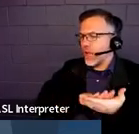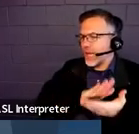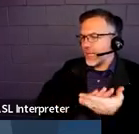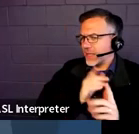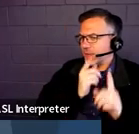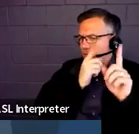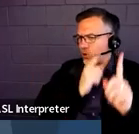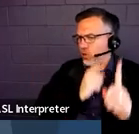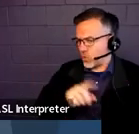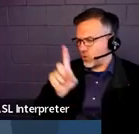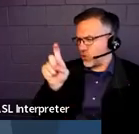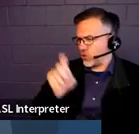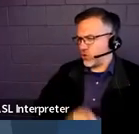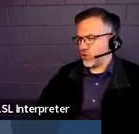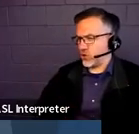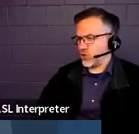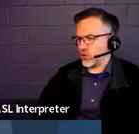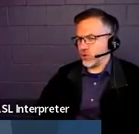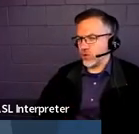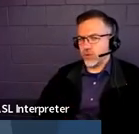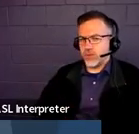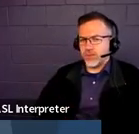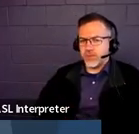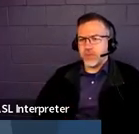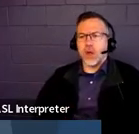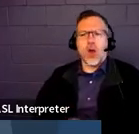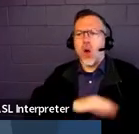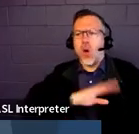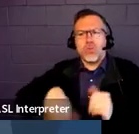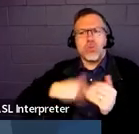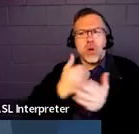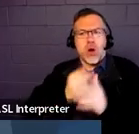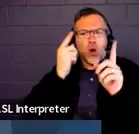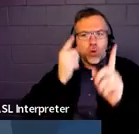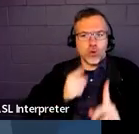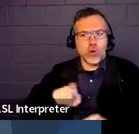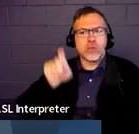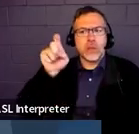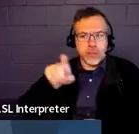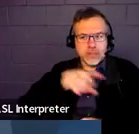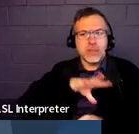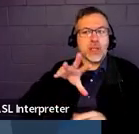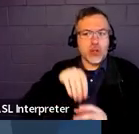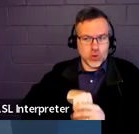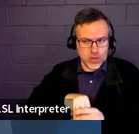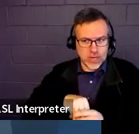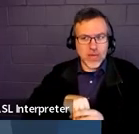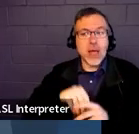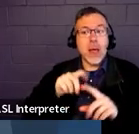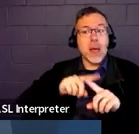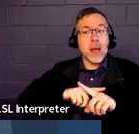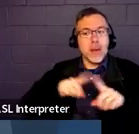the IEP as well? Oh, all those goals have to be included, But we are